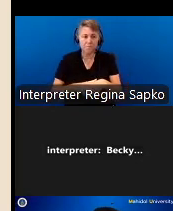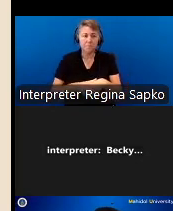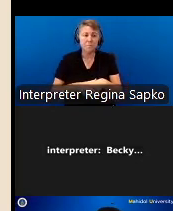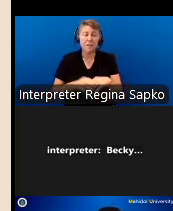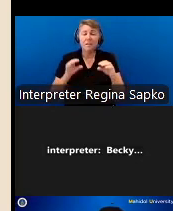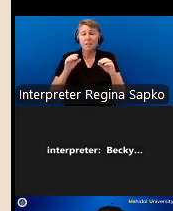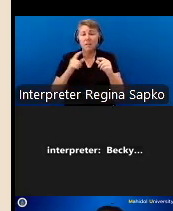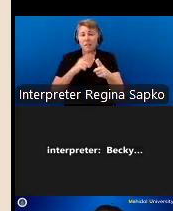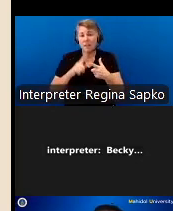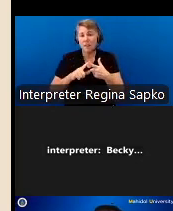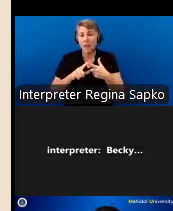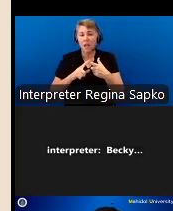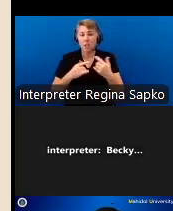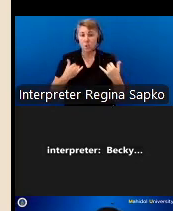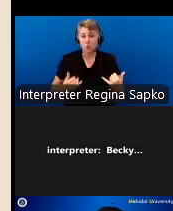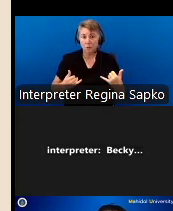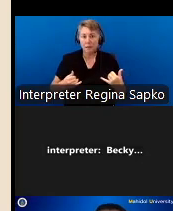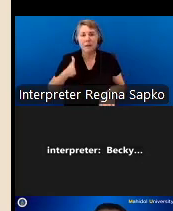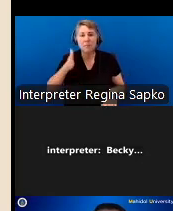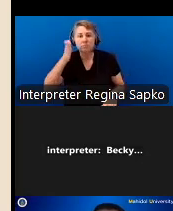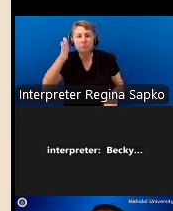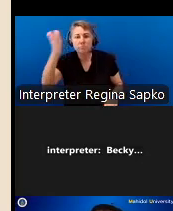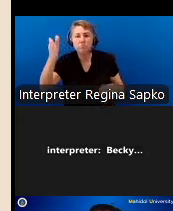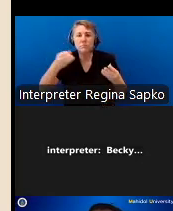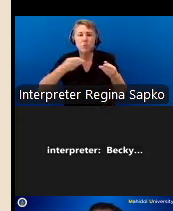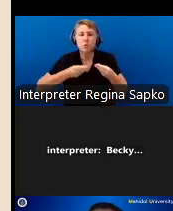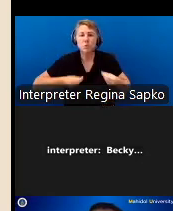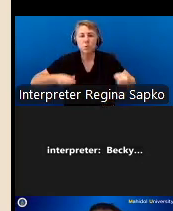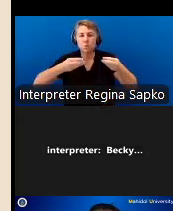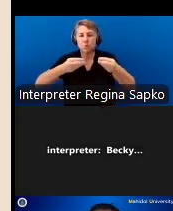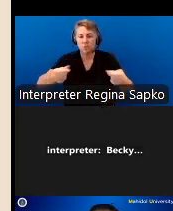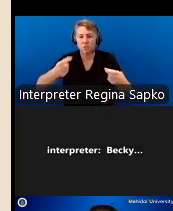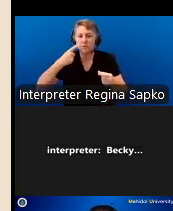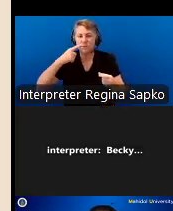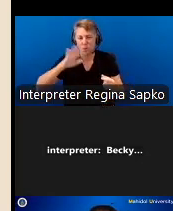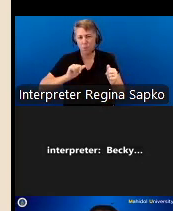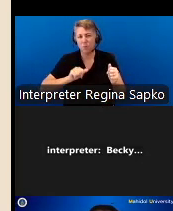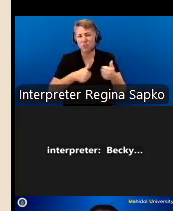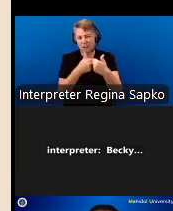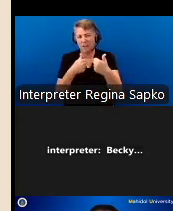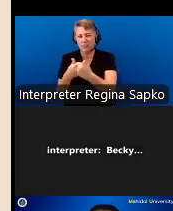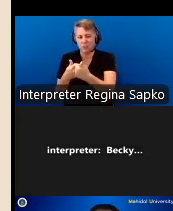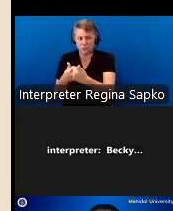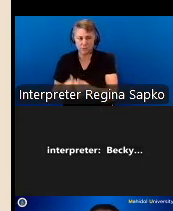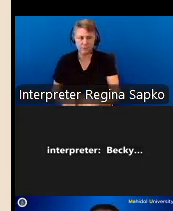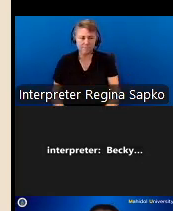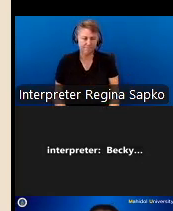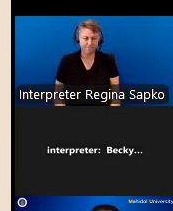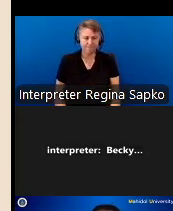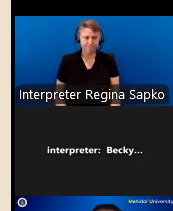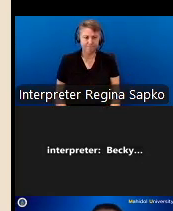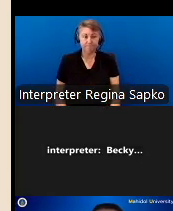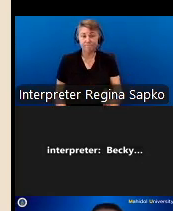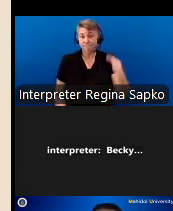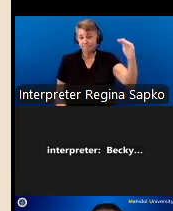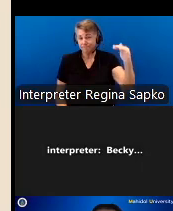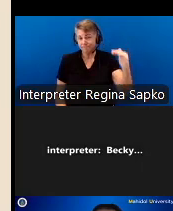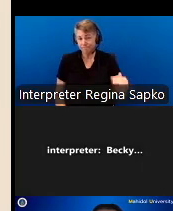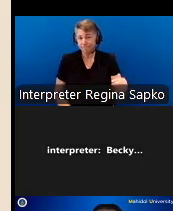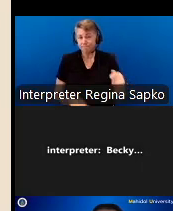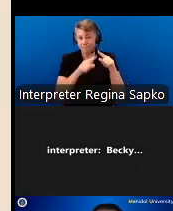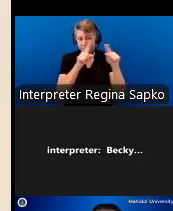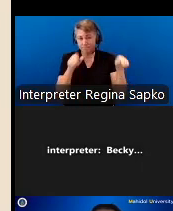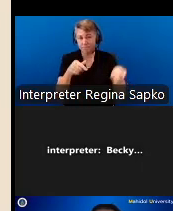addressing or solutions of those challenges. Here, this is like